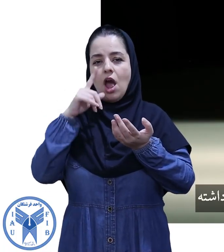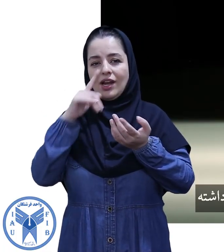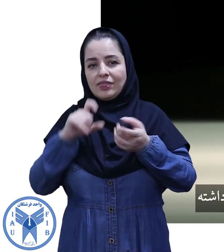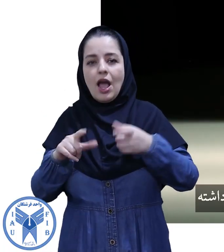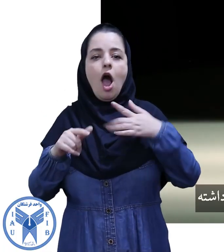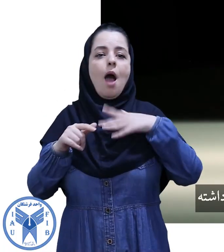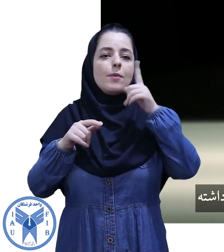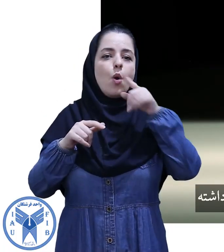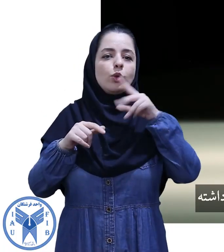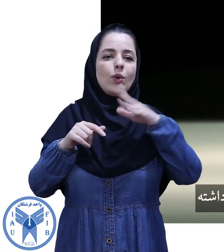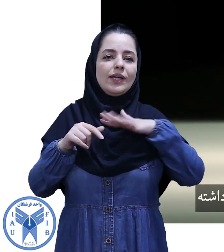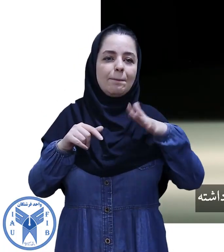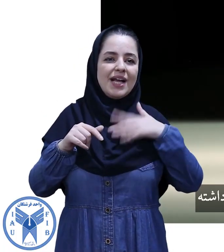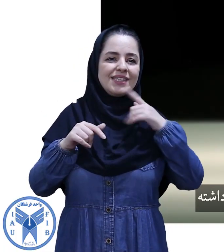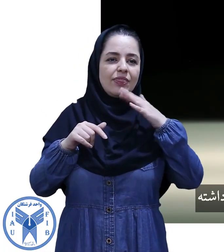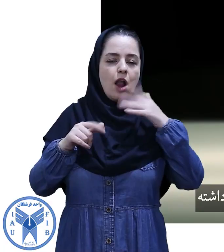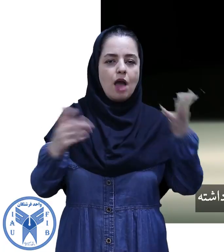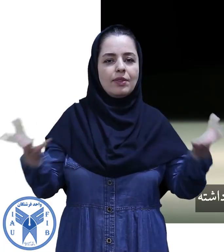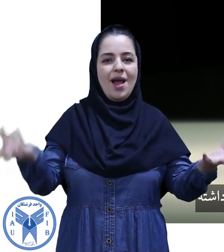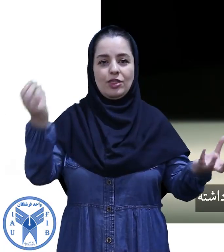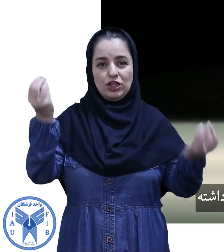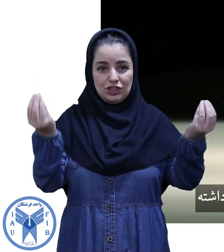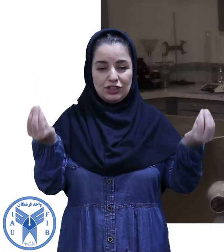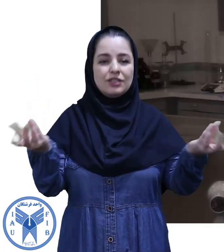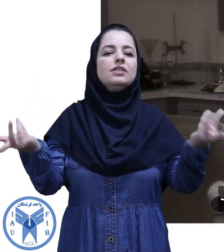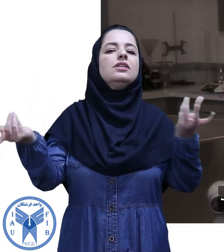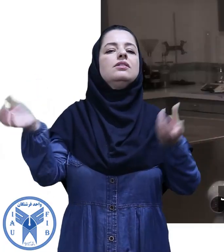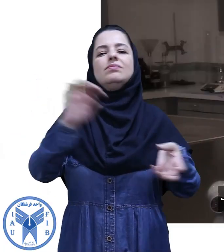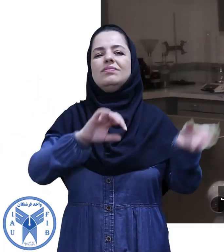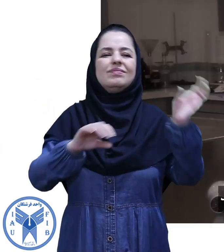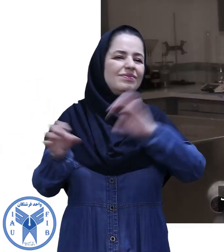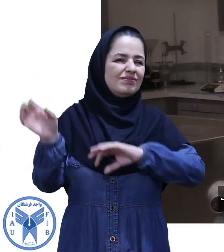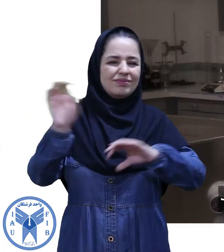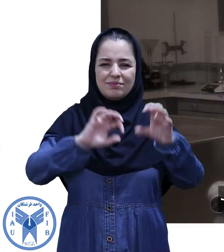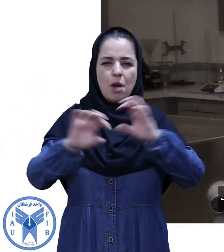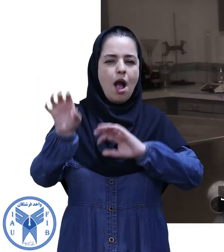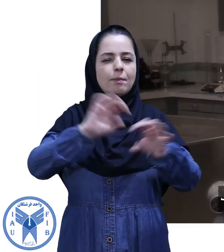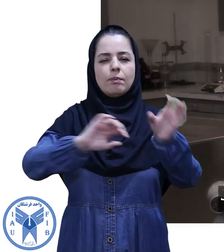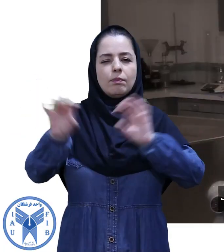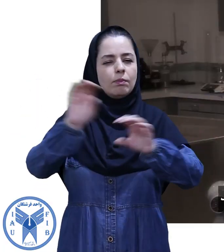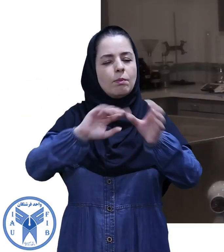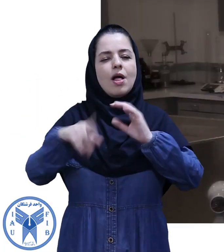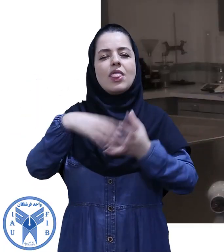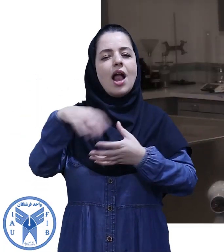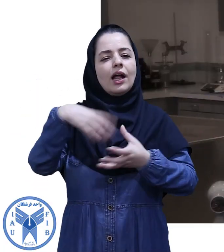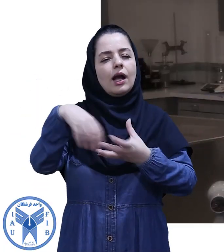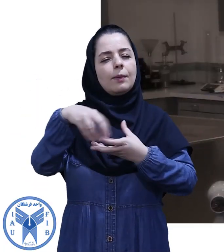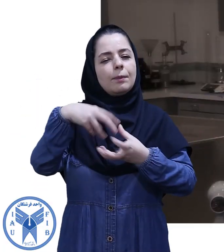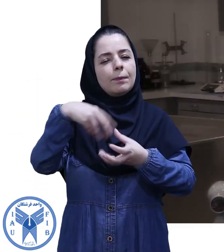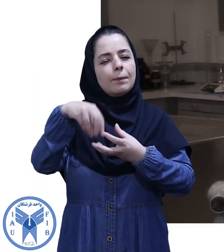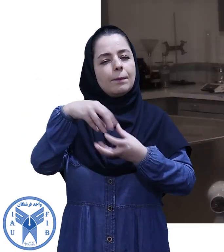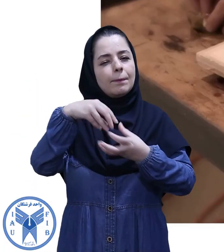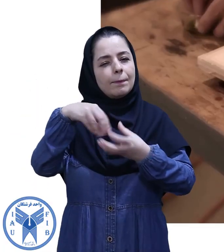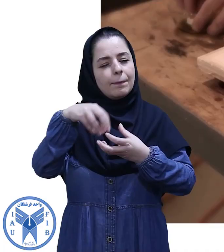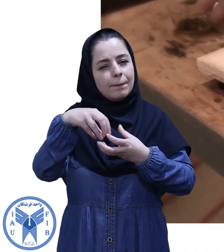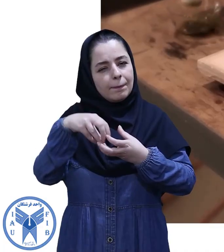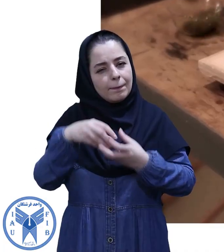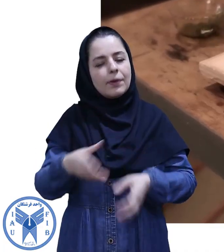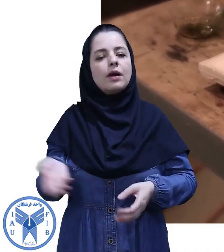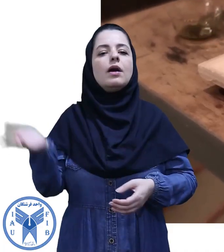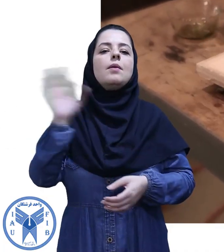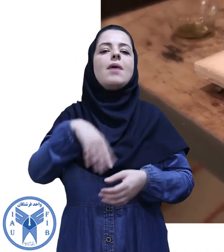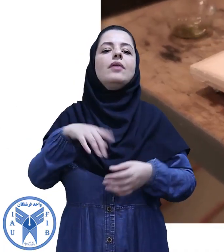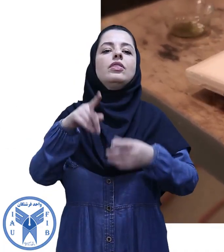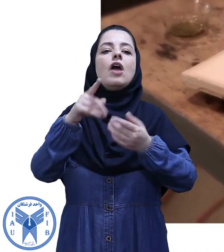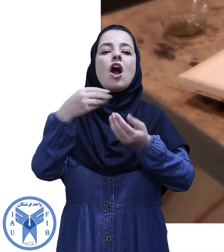potassium ferrocyanide and ferric ammonium citrate, and when you combine these two chemicals, you produce a compound that